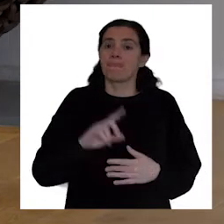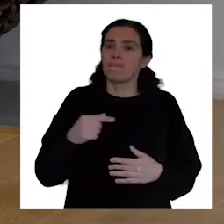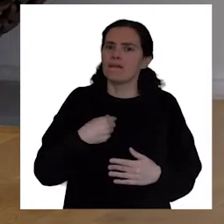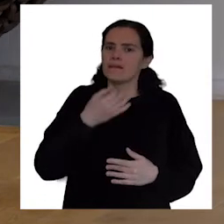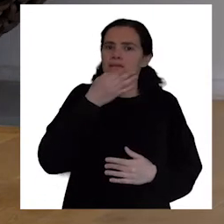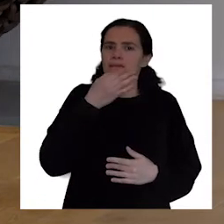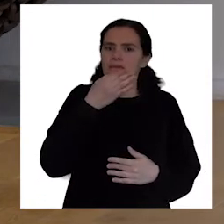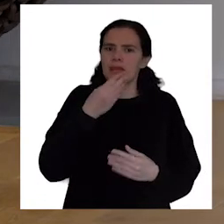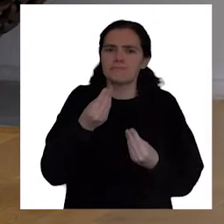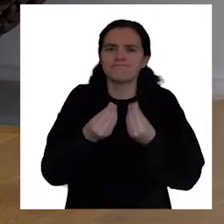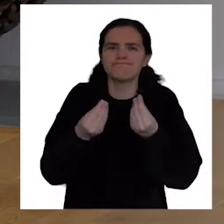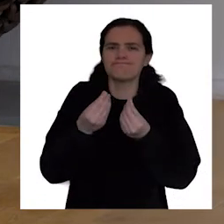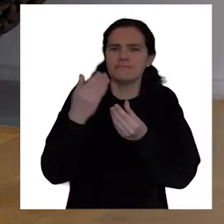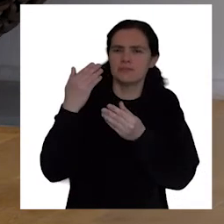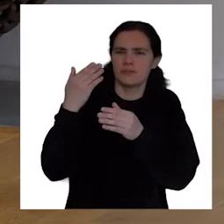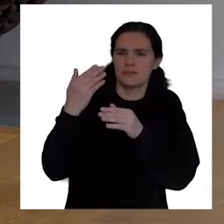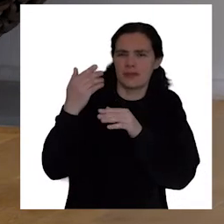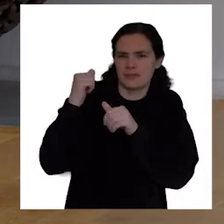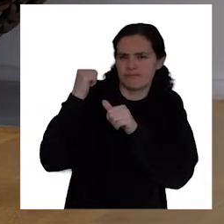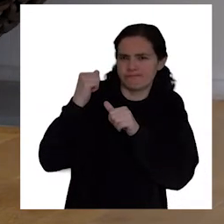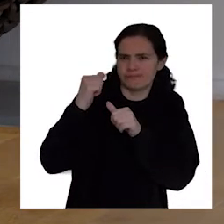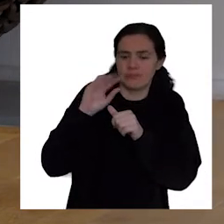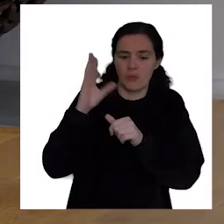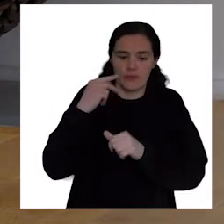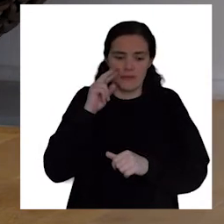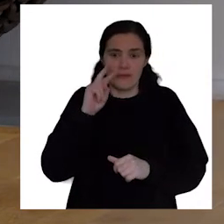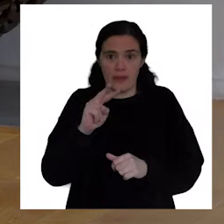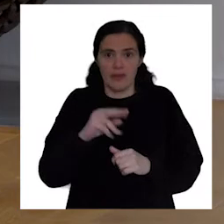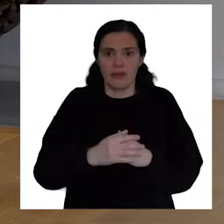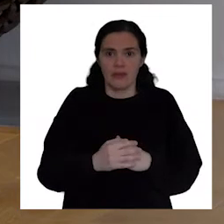We're talking about the texture of the back. When you look at this